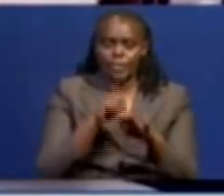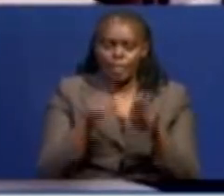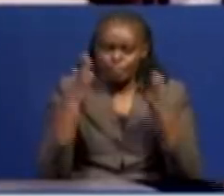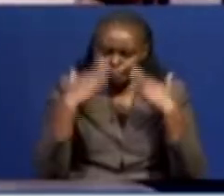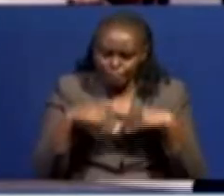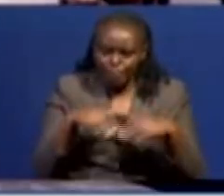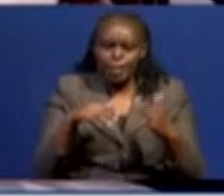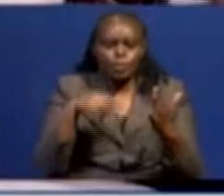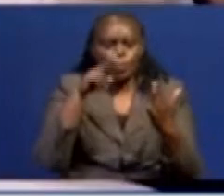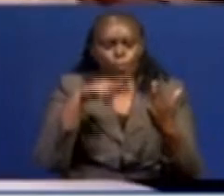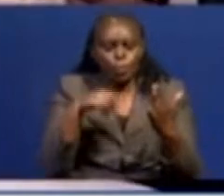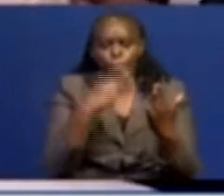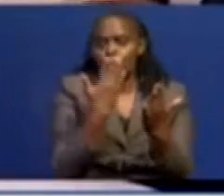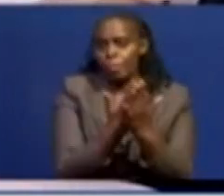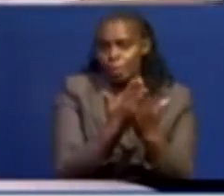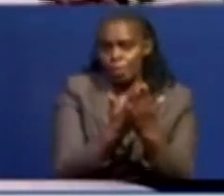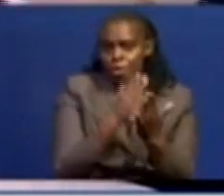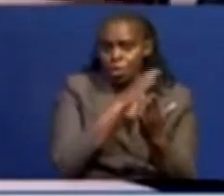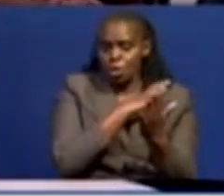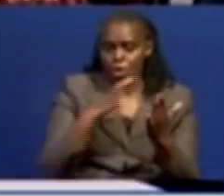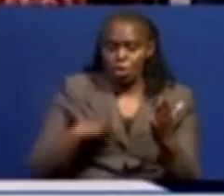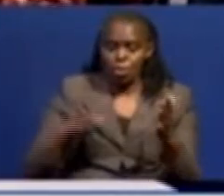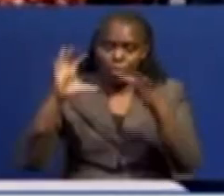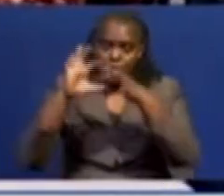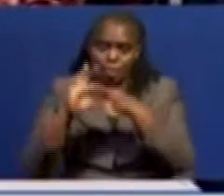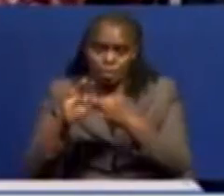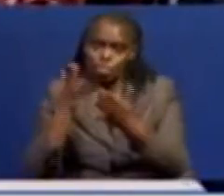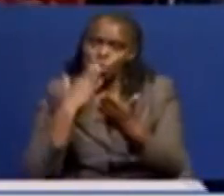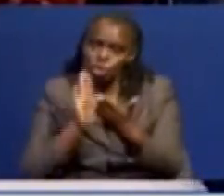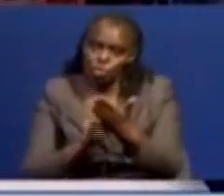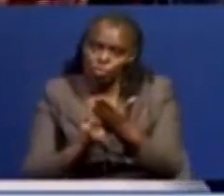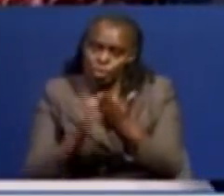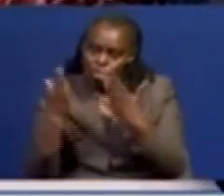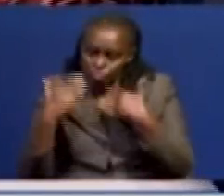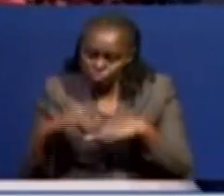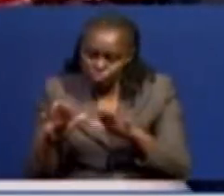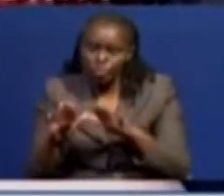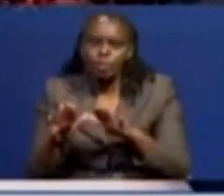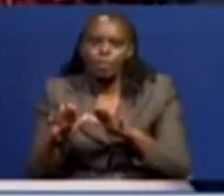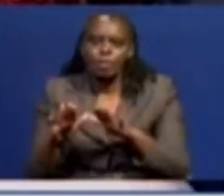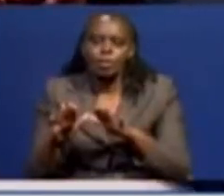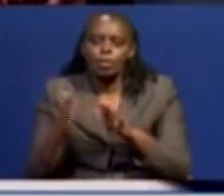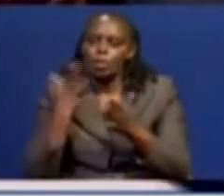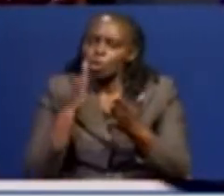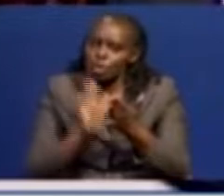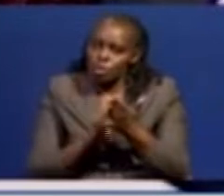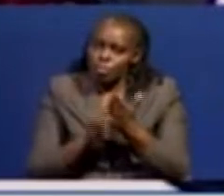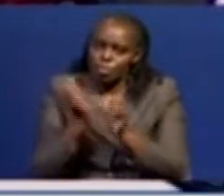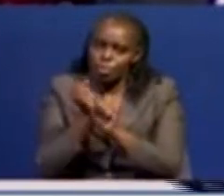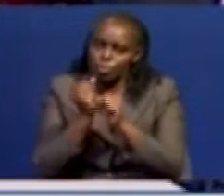And upon consideration, the joint committee made recommendations